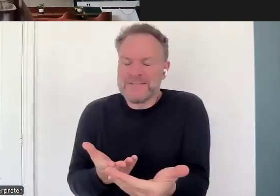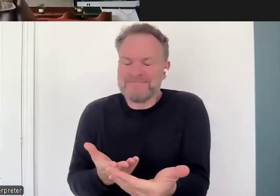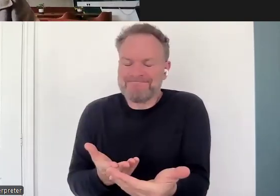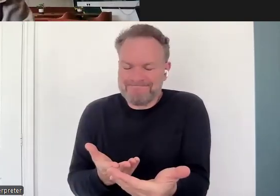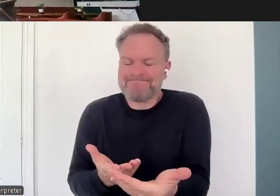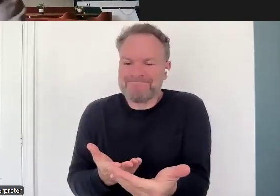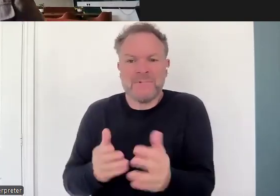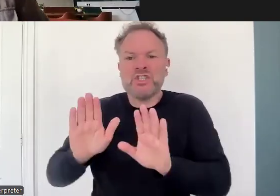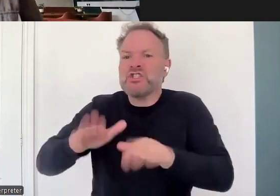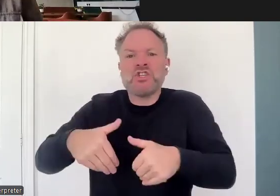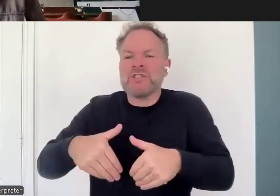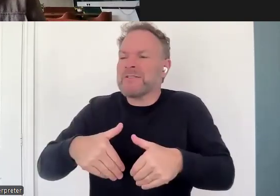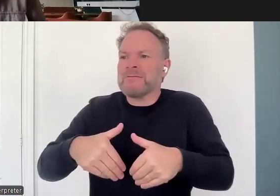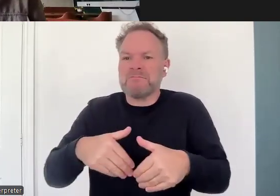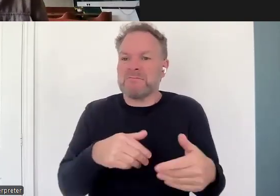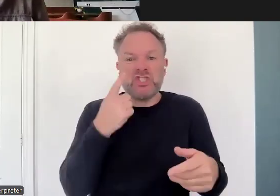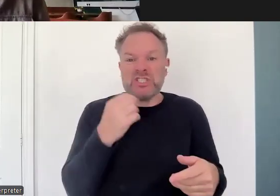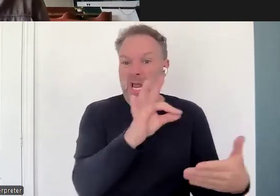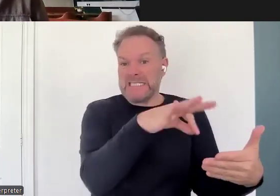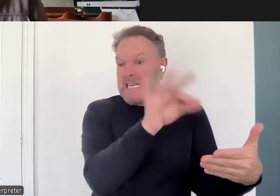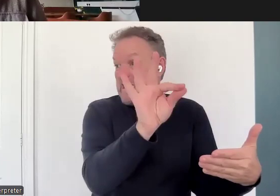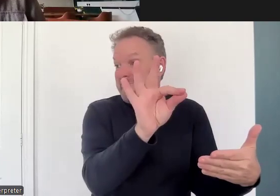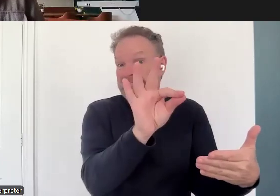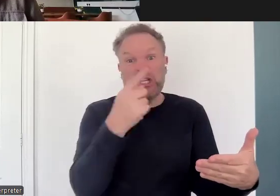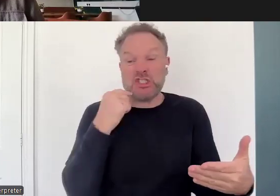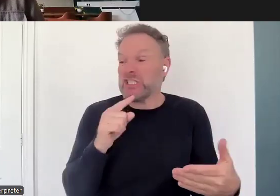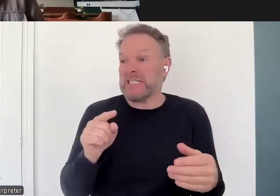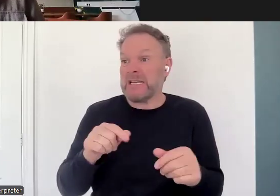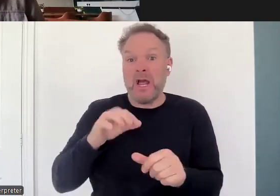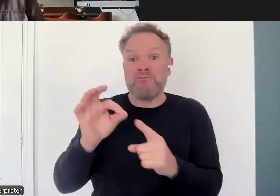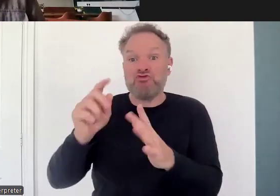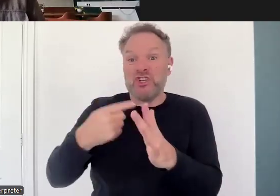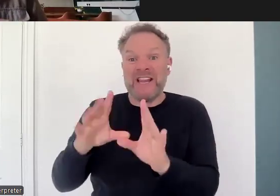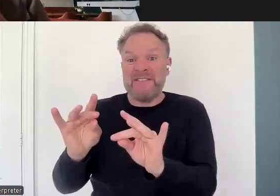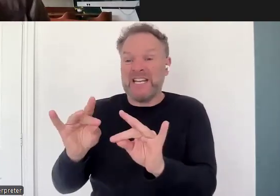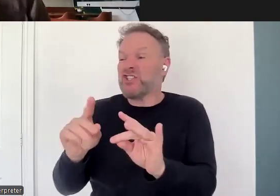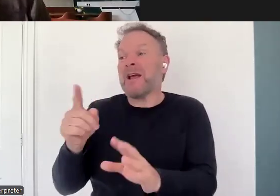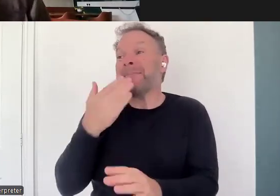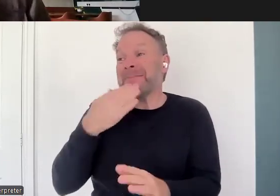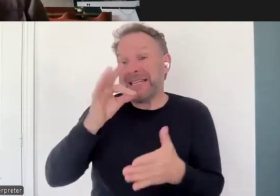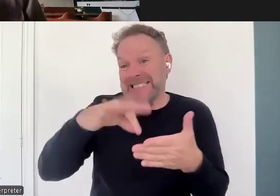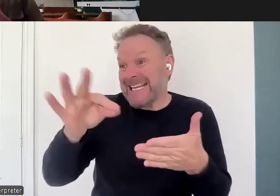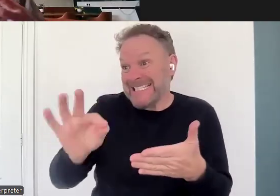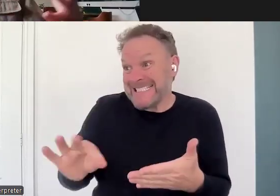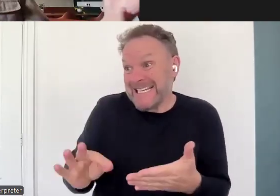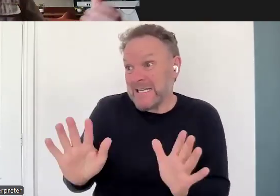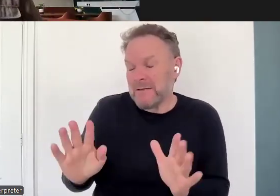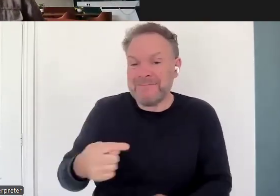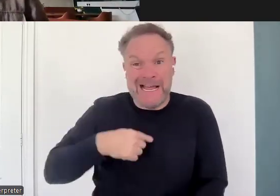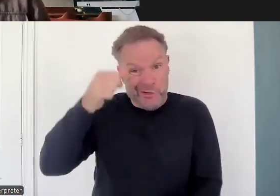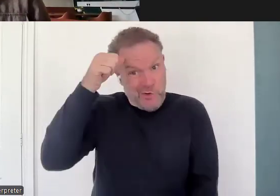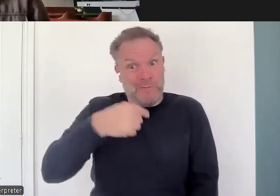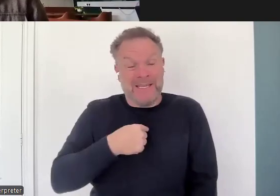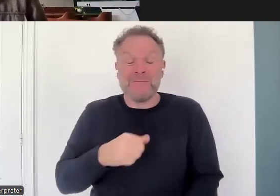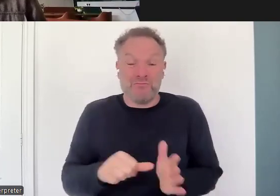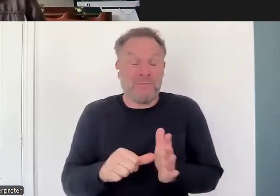be a tick box that we bolt on to the end of a project. I know I've been guilty of this. I'm certain many of you will